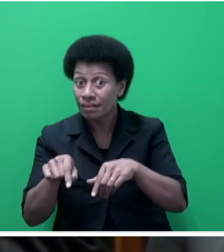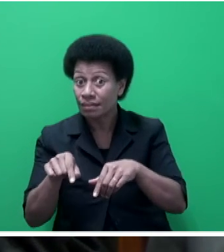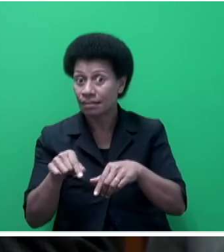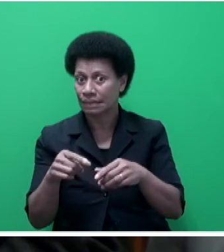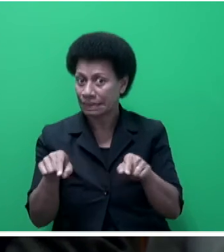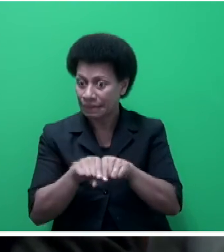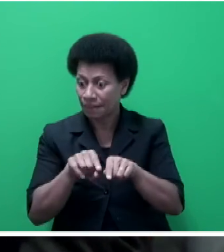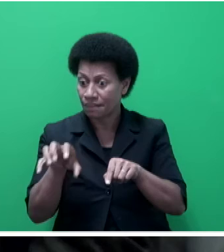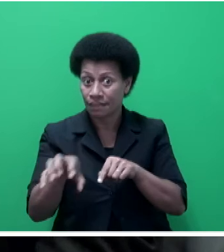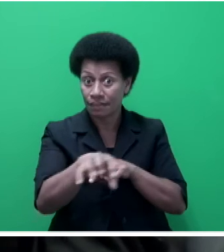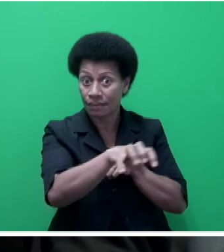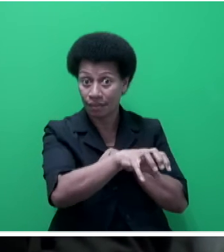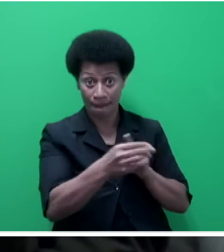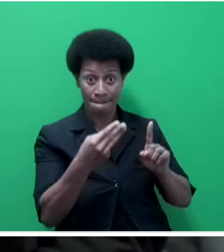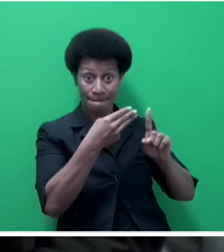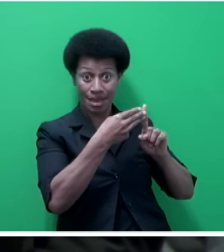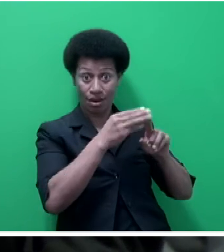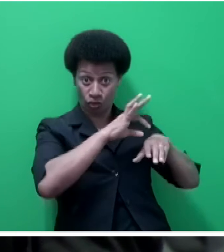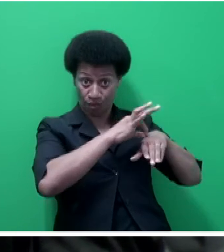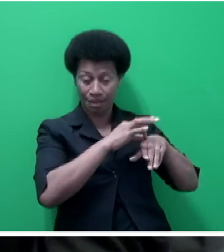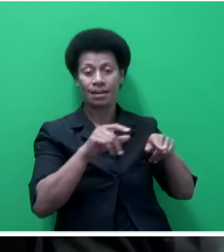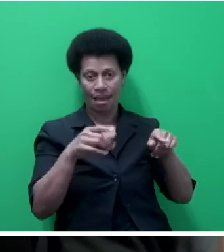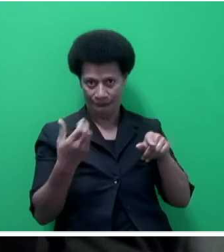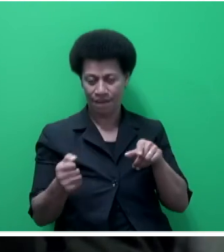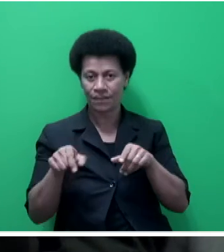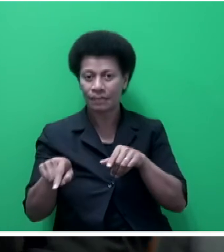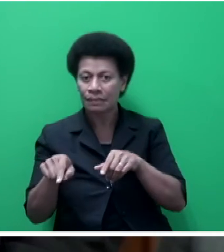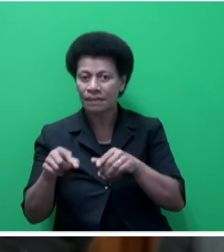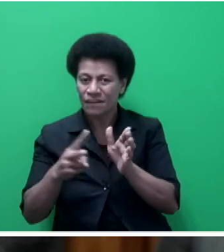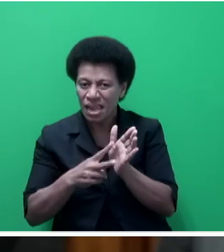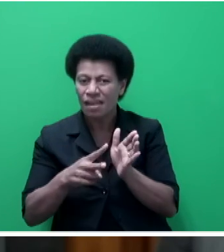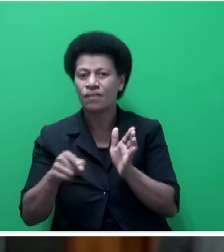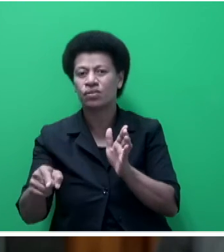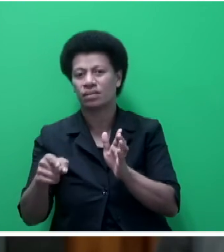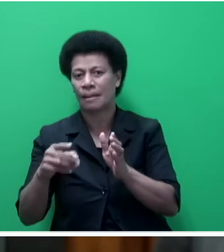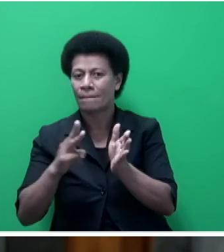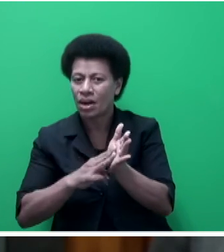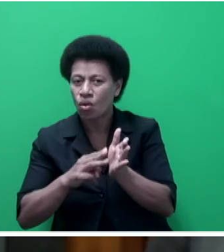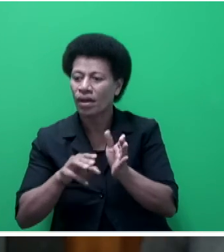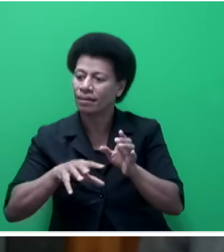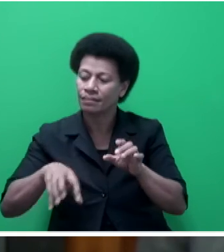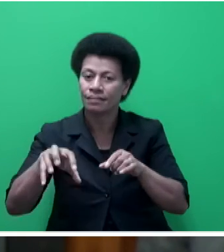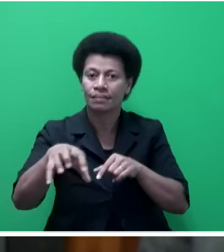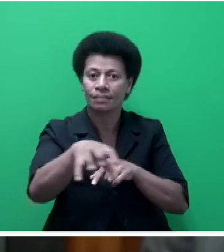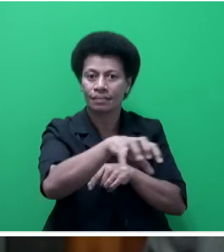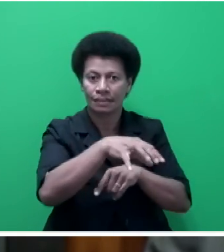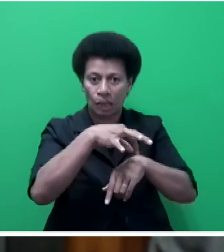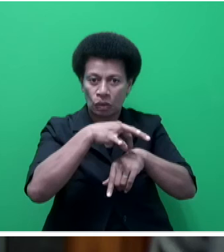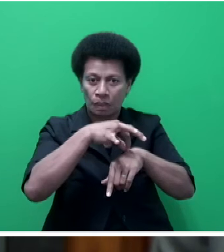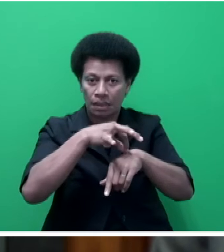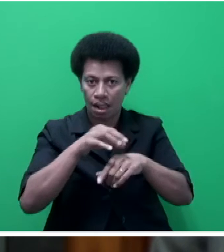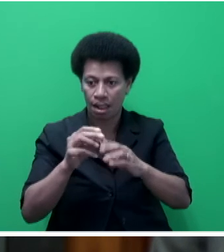that is delivered in the main hospital is also provided in the smaller referral hospitals. Emergency medicine doctors have also joined